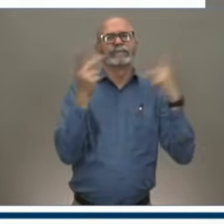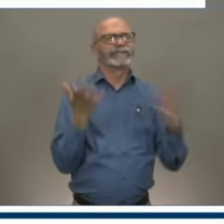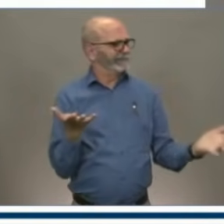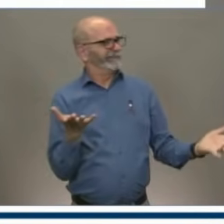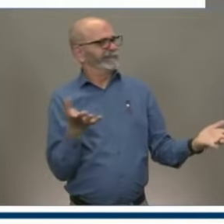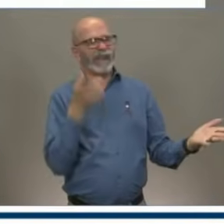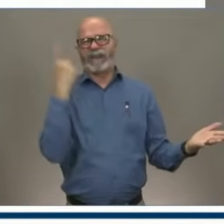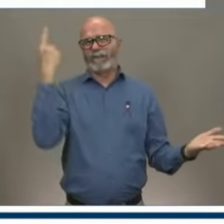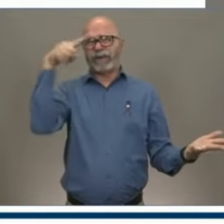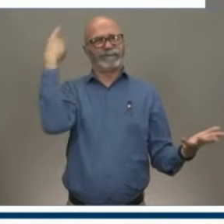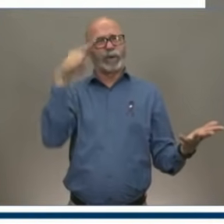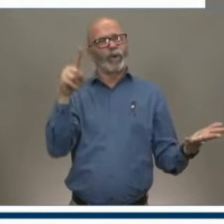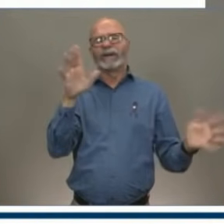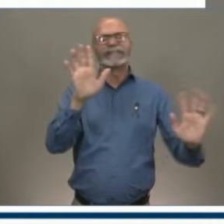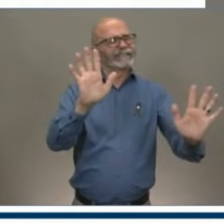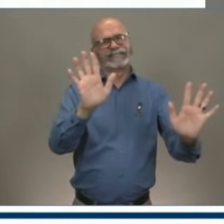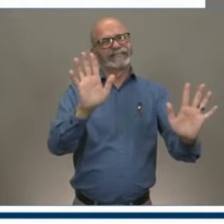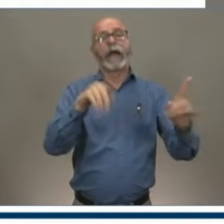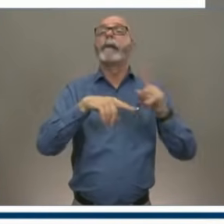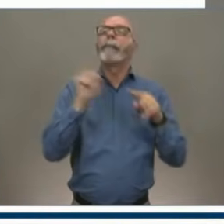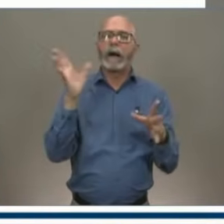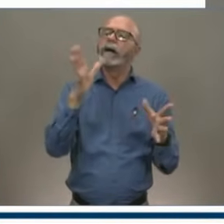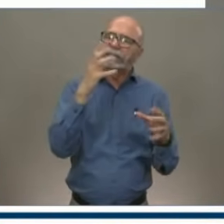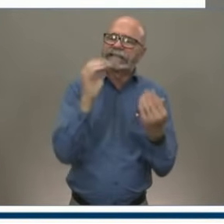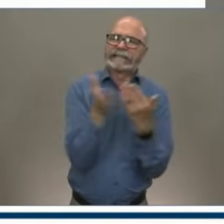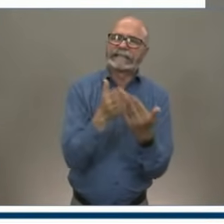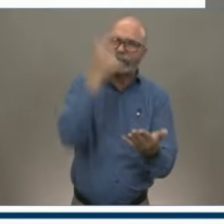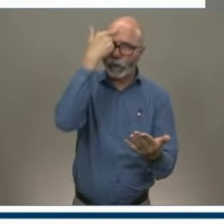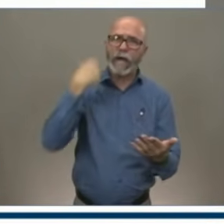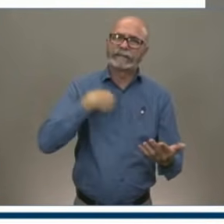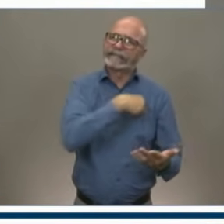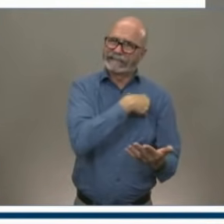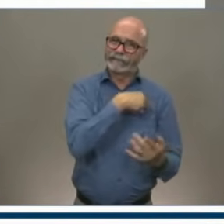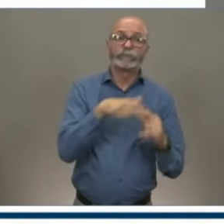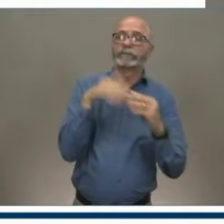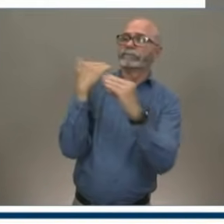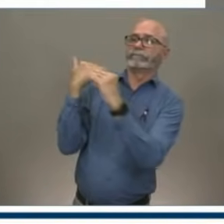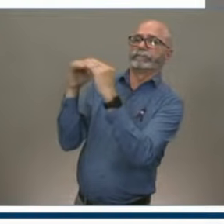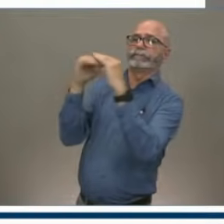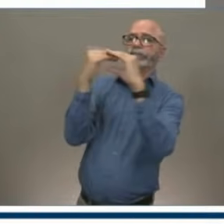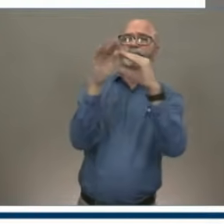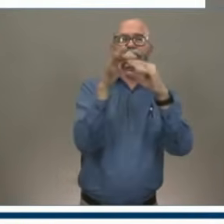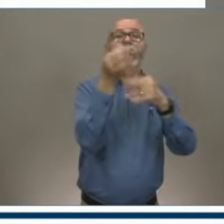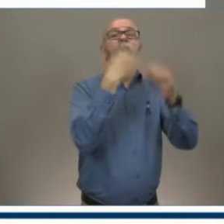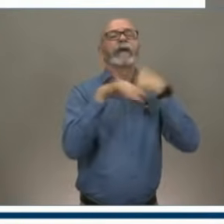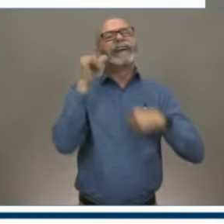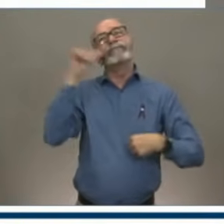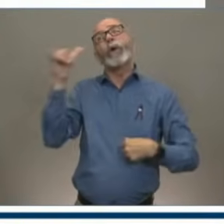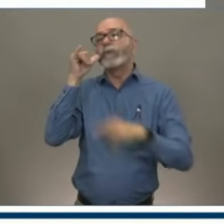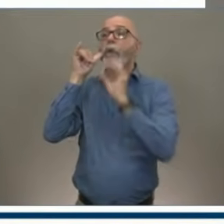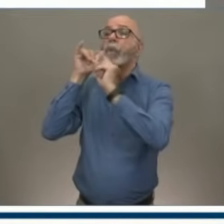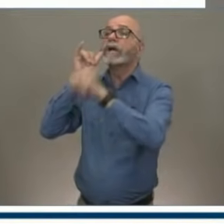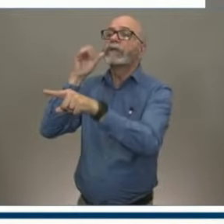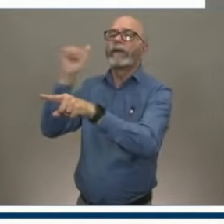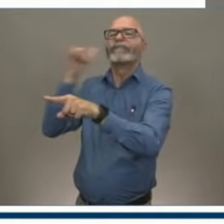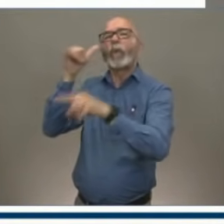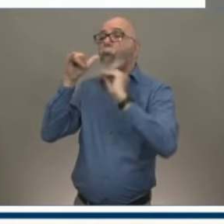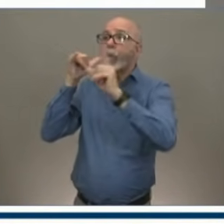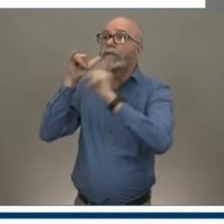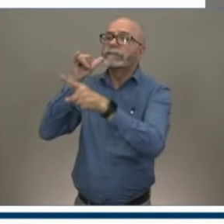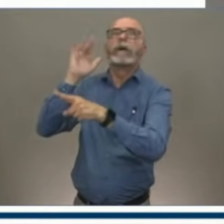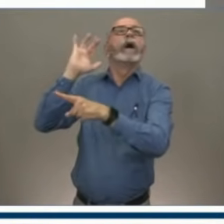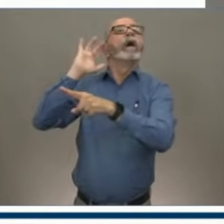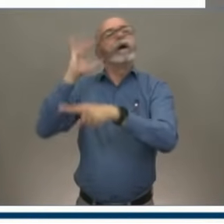work more efficient if we can give you an email result rather than having to make a phone call. So we encourage everybody to opt